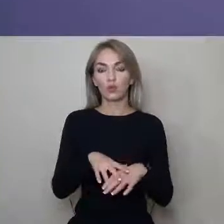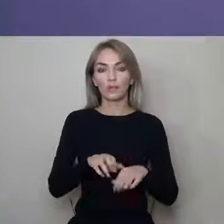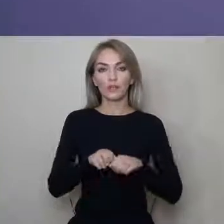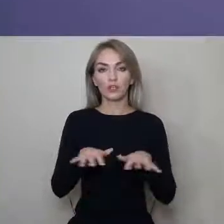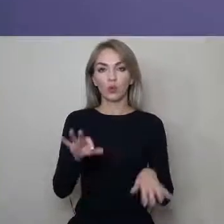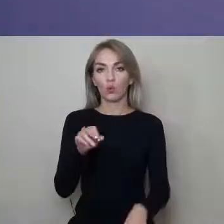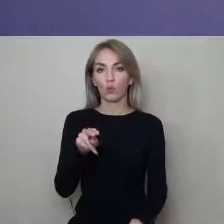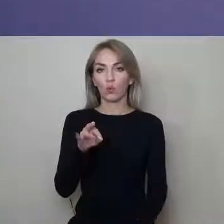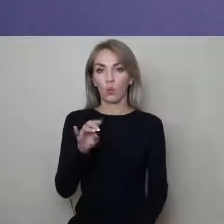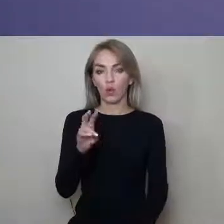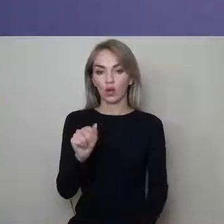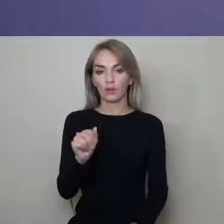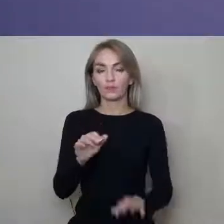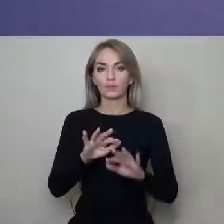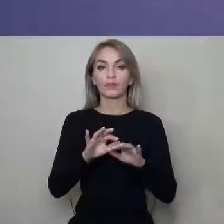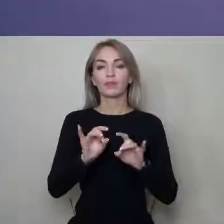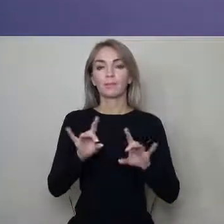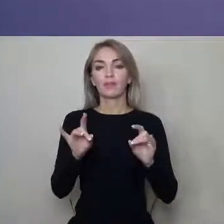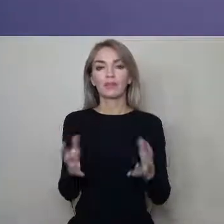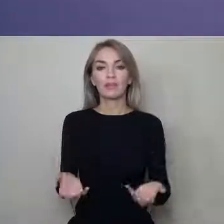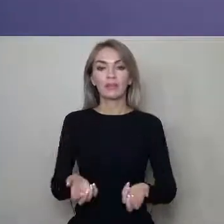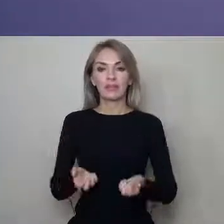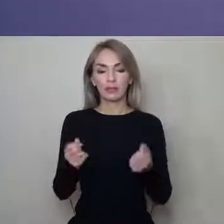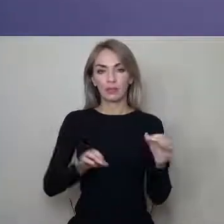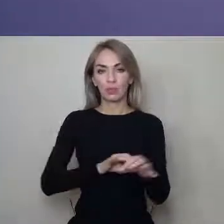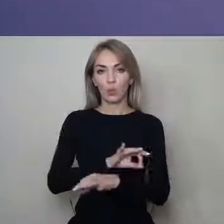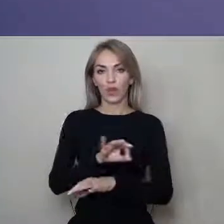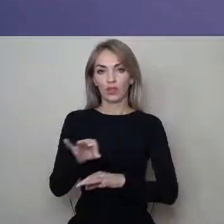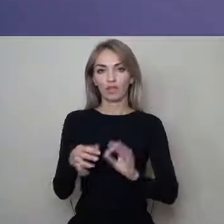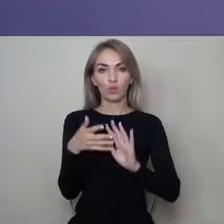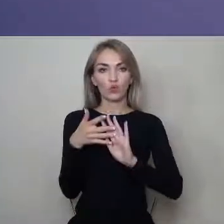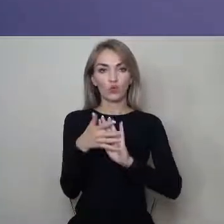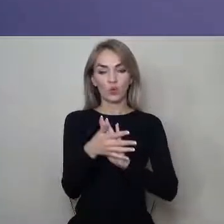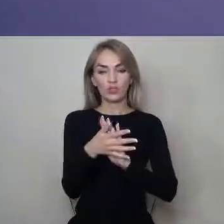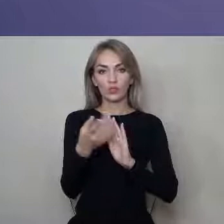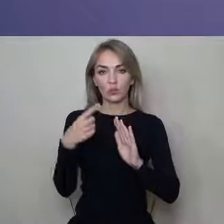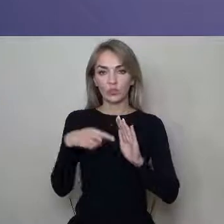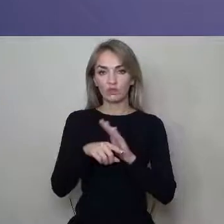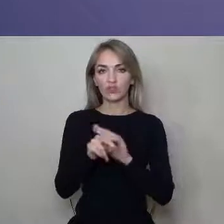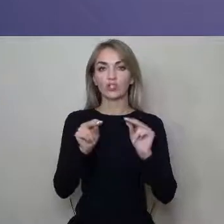NGO and representative of the CSC. The